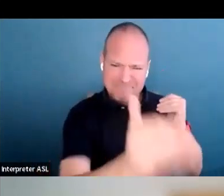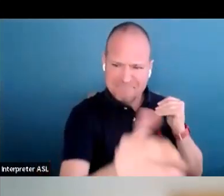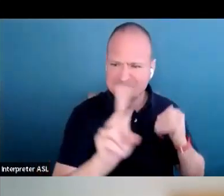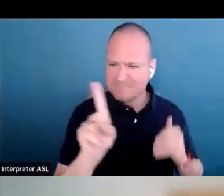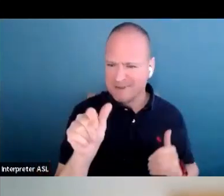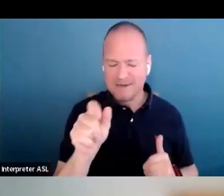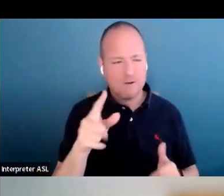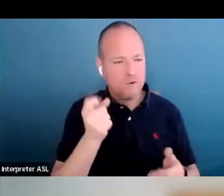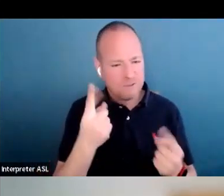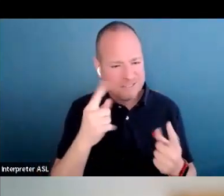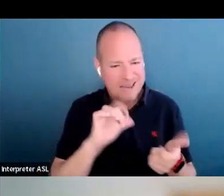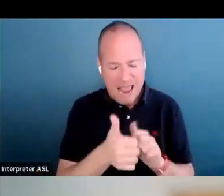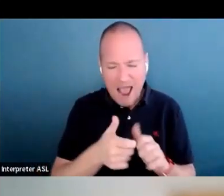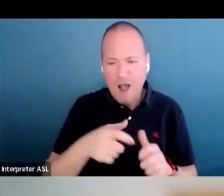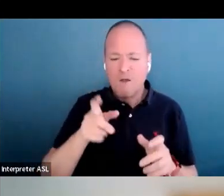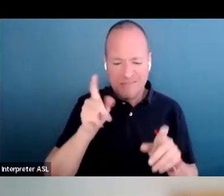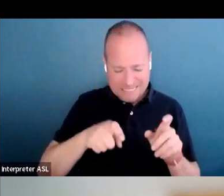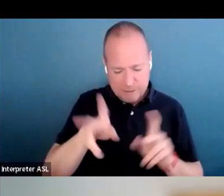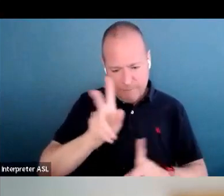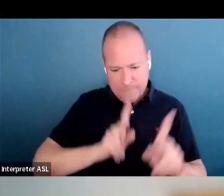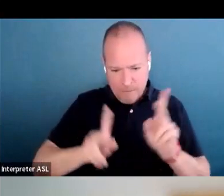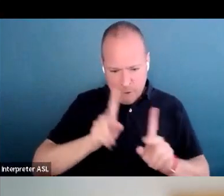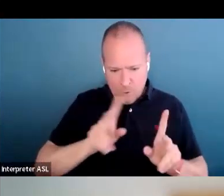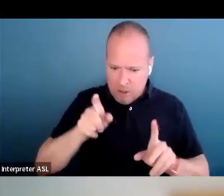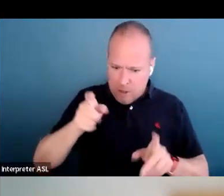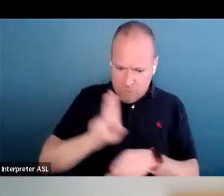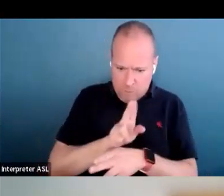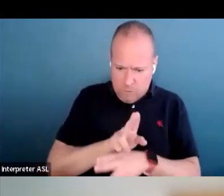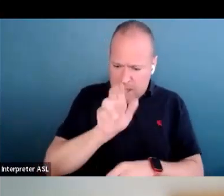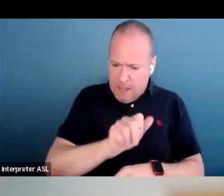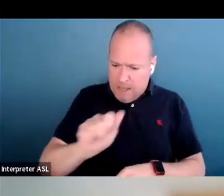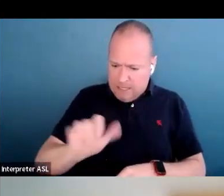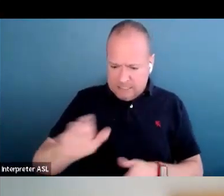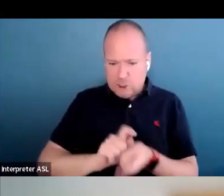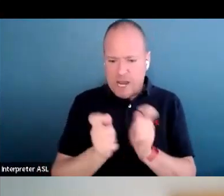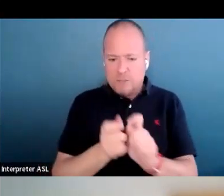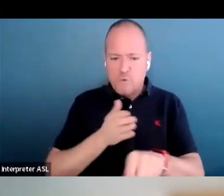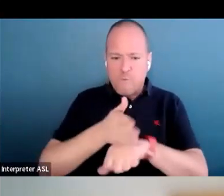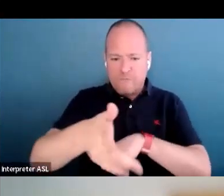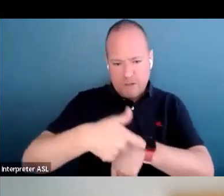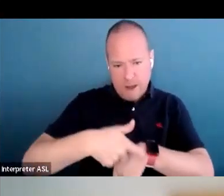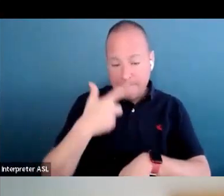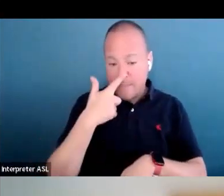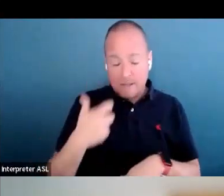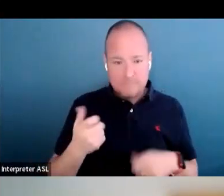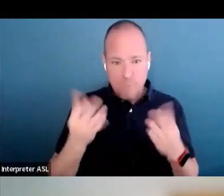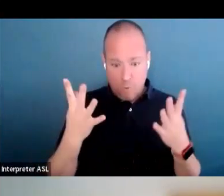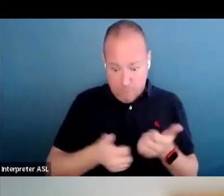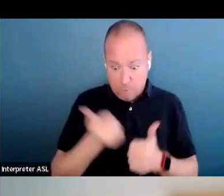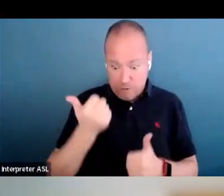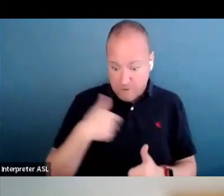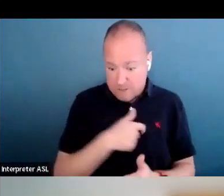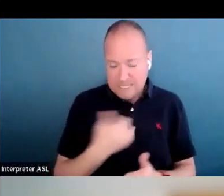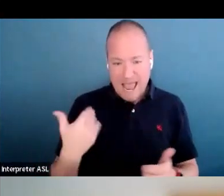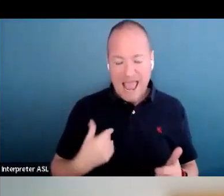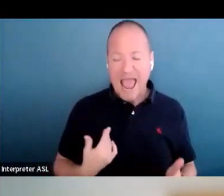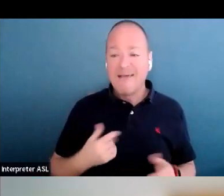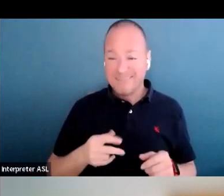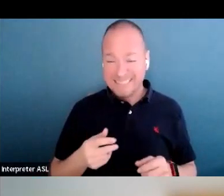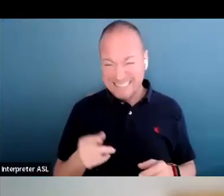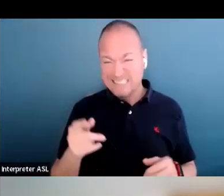people who require AAC change over time, especially since most of us have significant speech disabilities for our entire